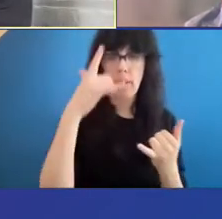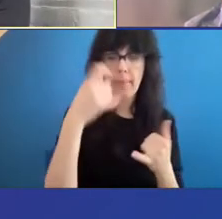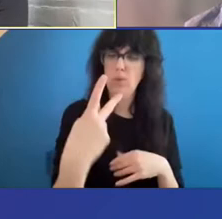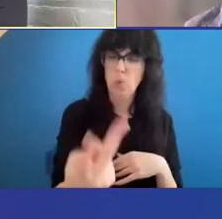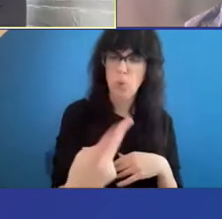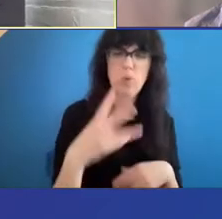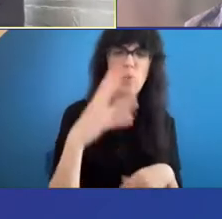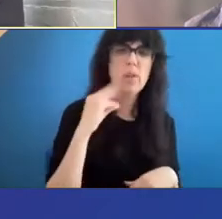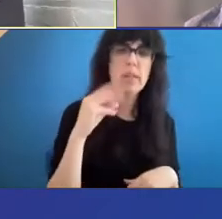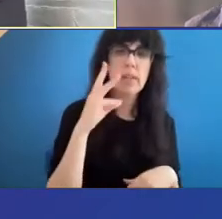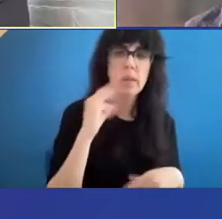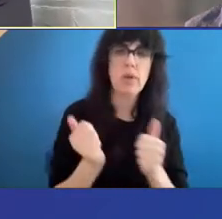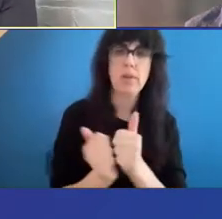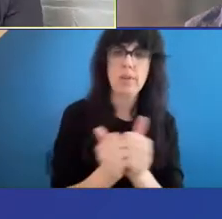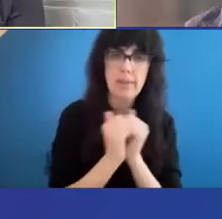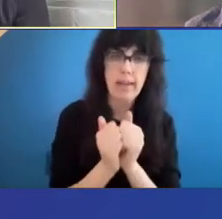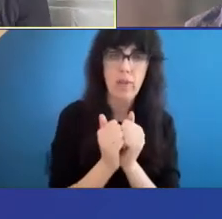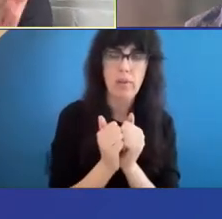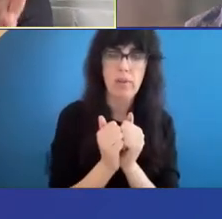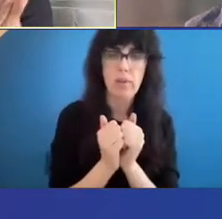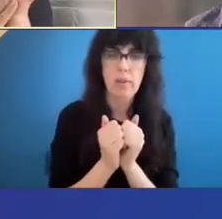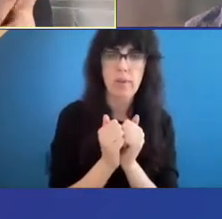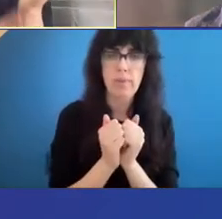that connection for me